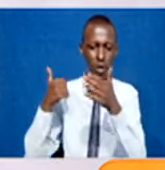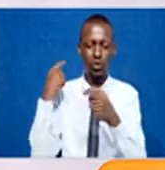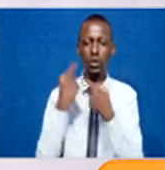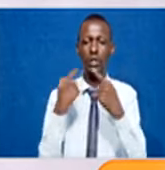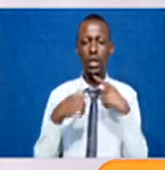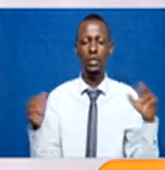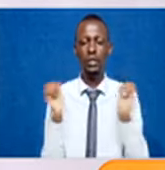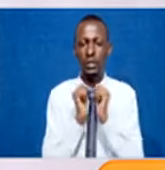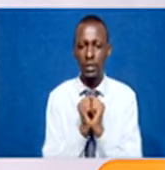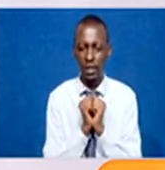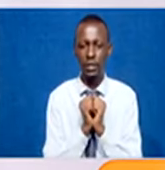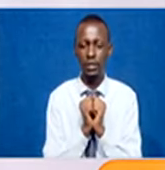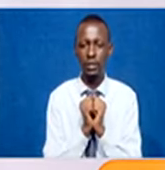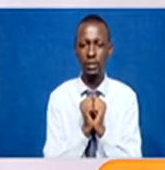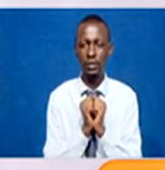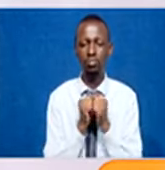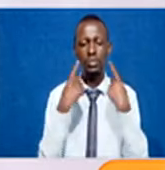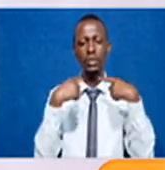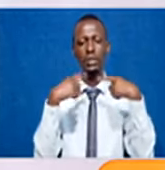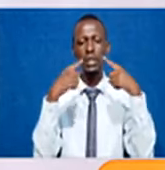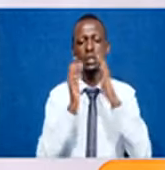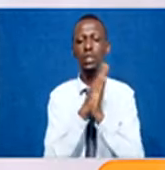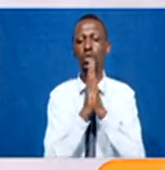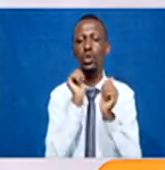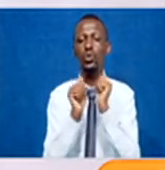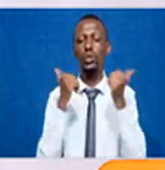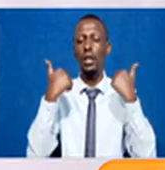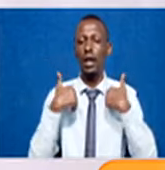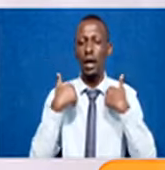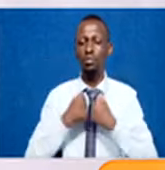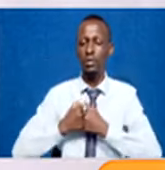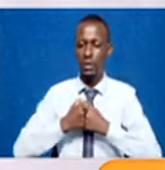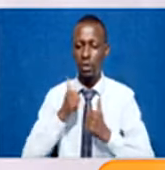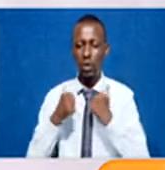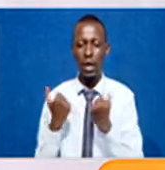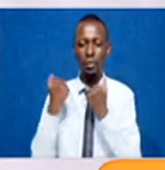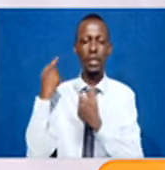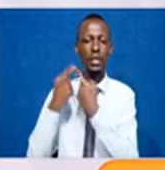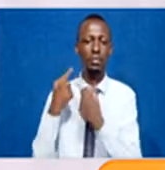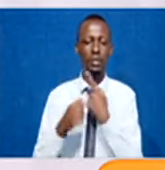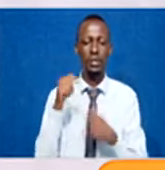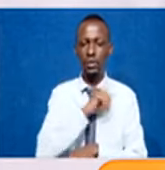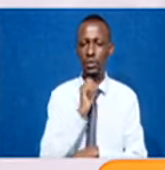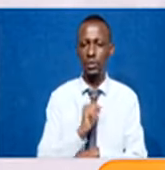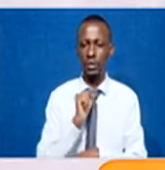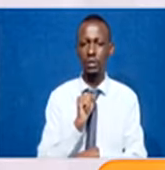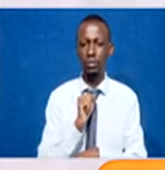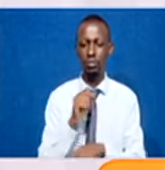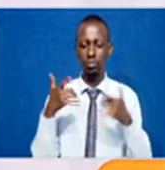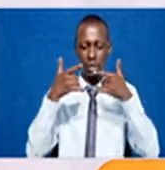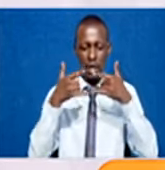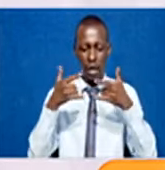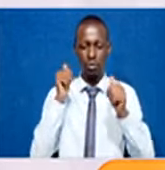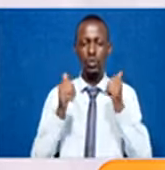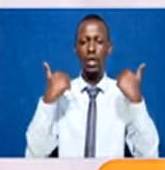years? What success stories do we have? What challenges did we face? What gaps did